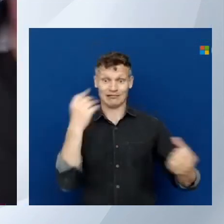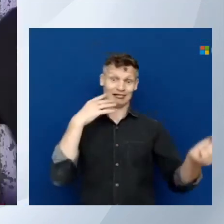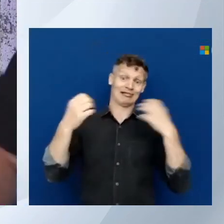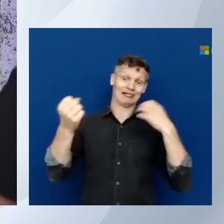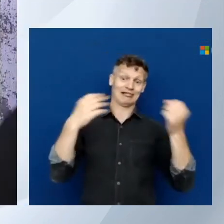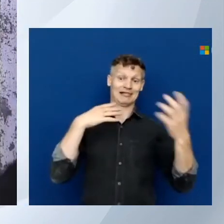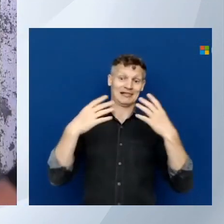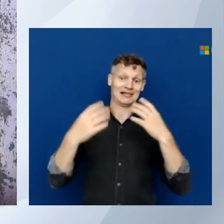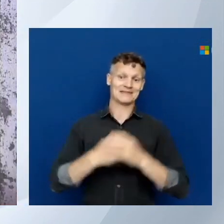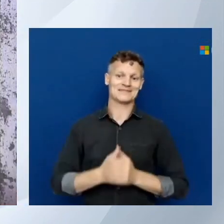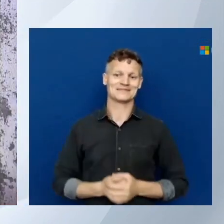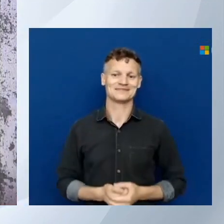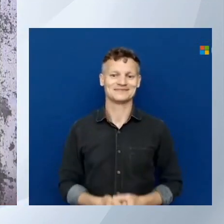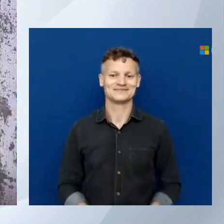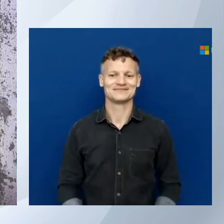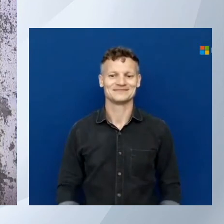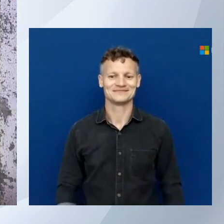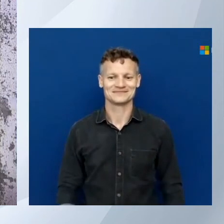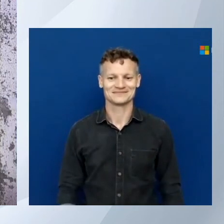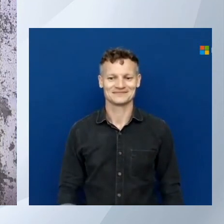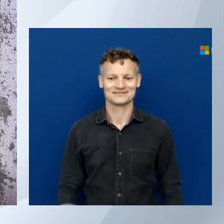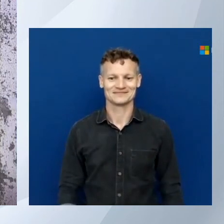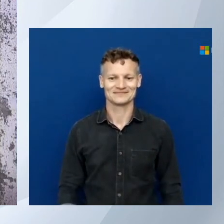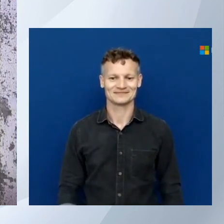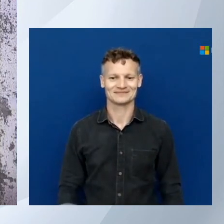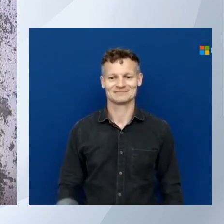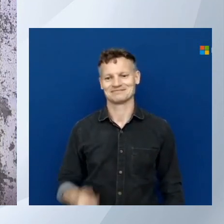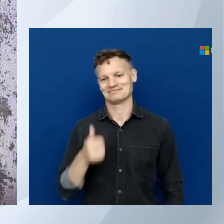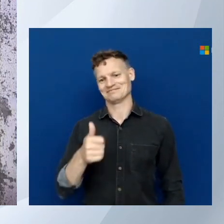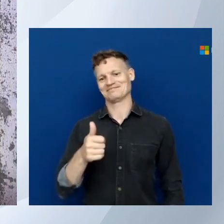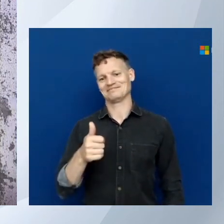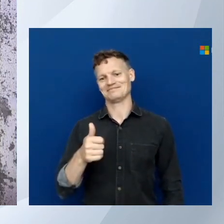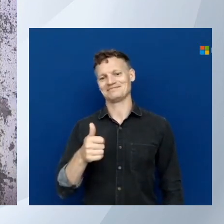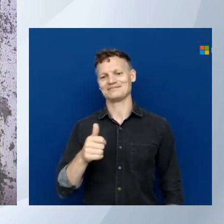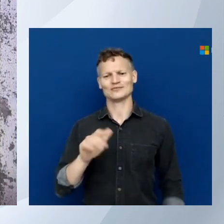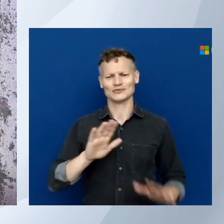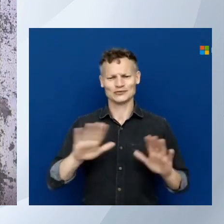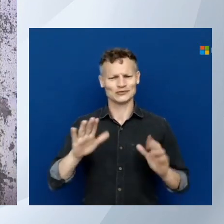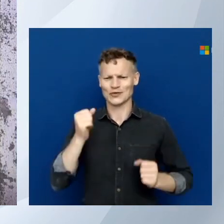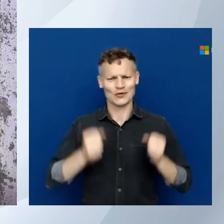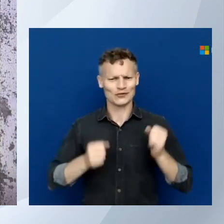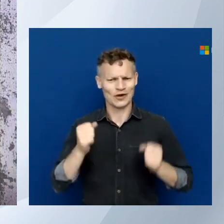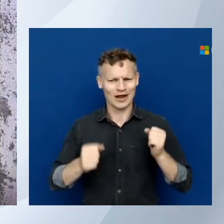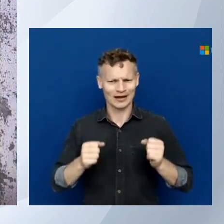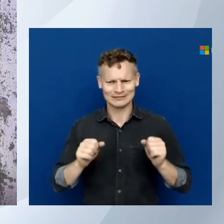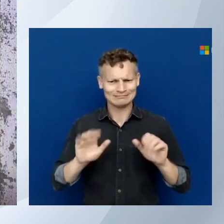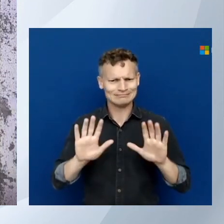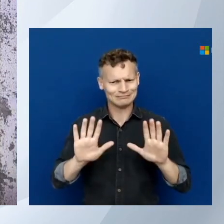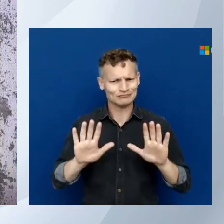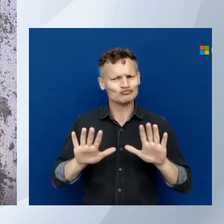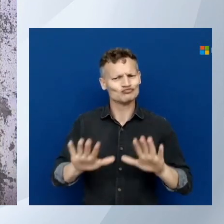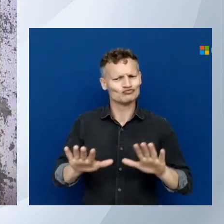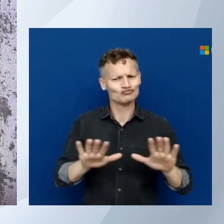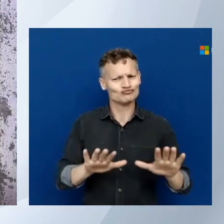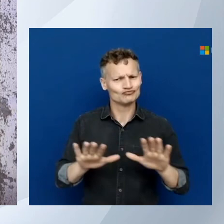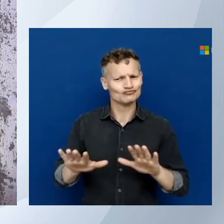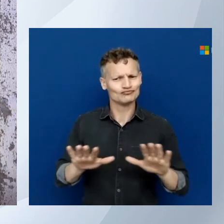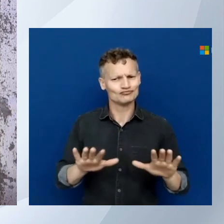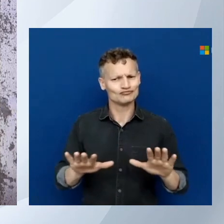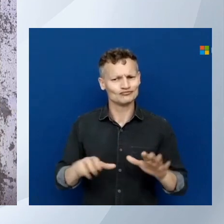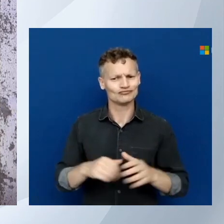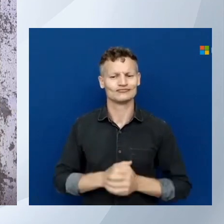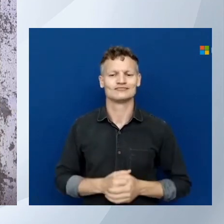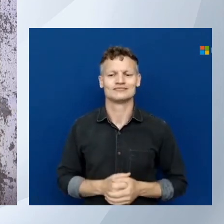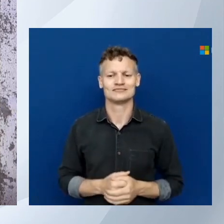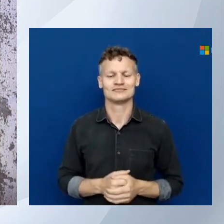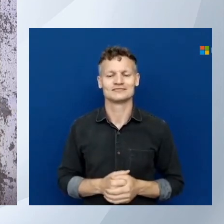Absolutely, and please don't run. You will just hurt yourself. And we'll have Susanne actually with us for a little second saying